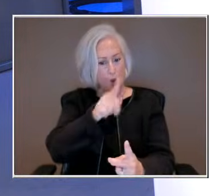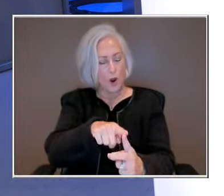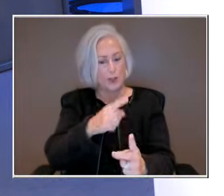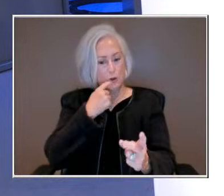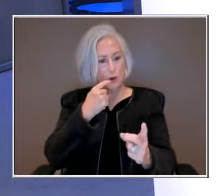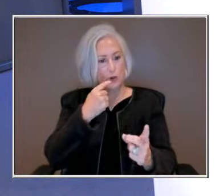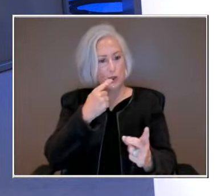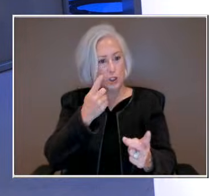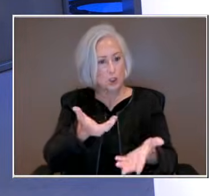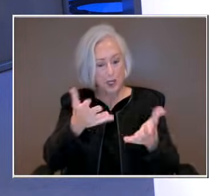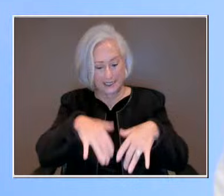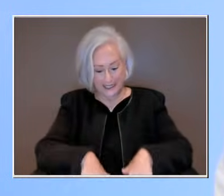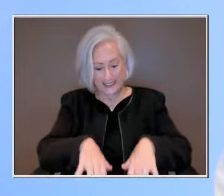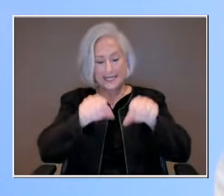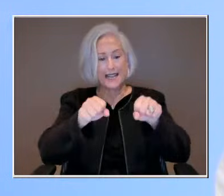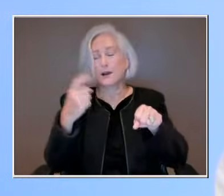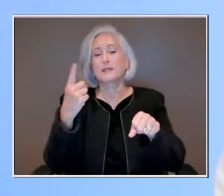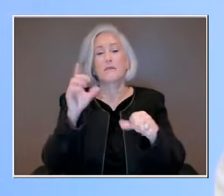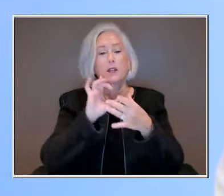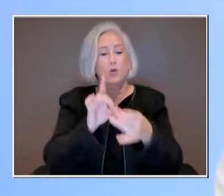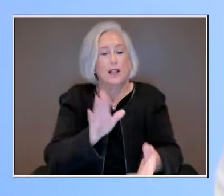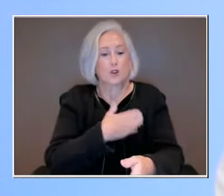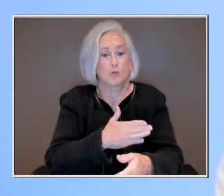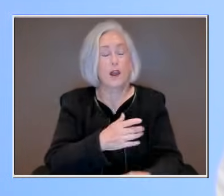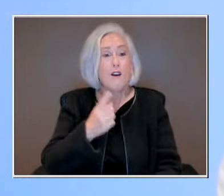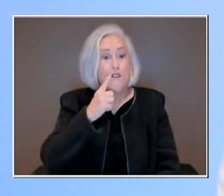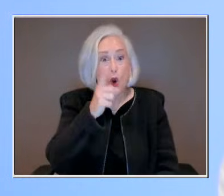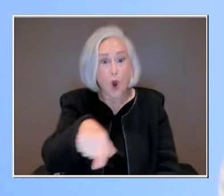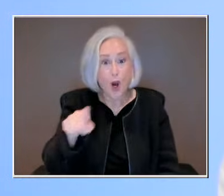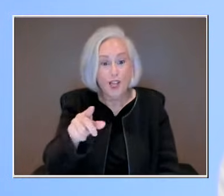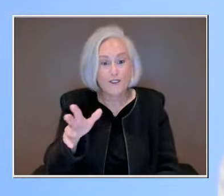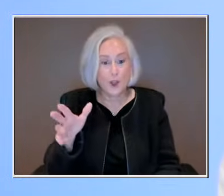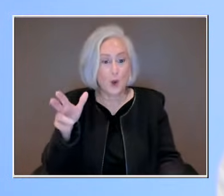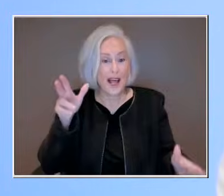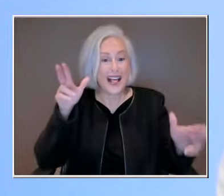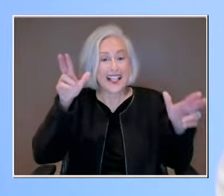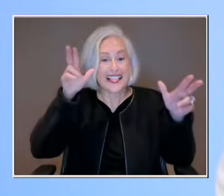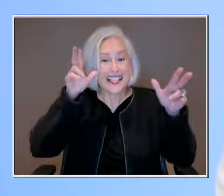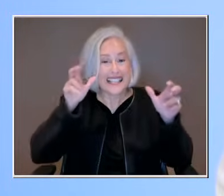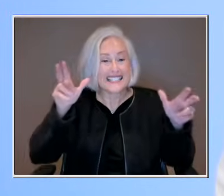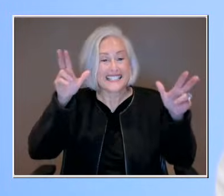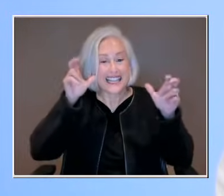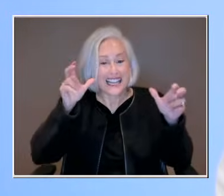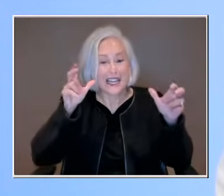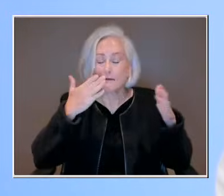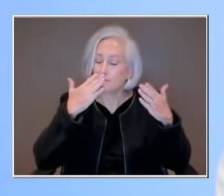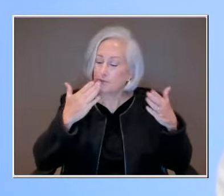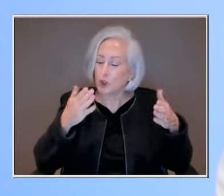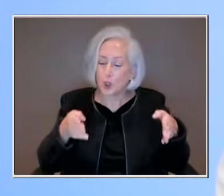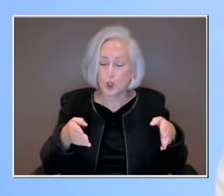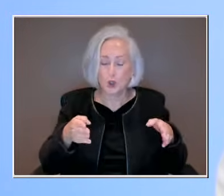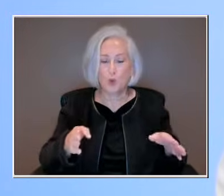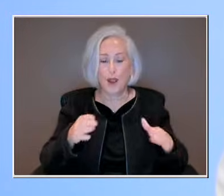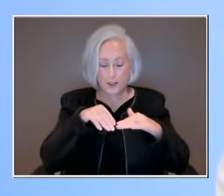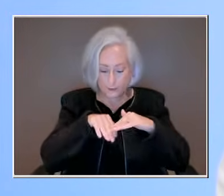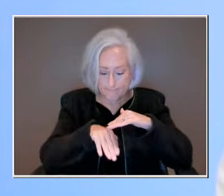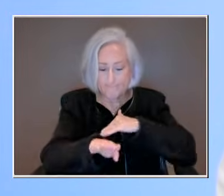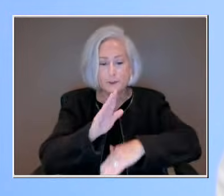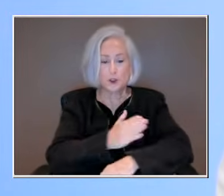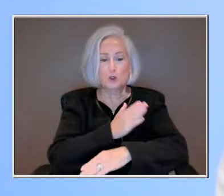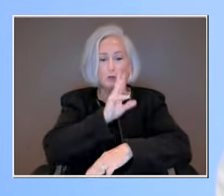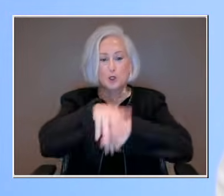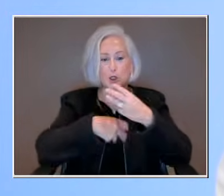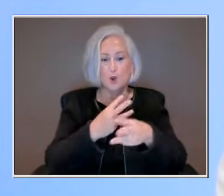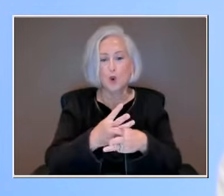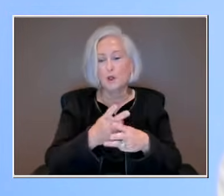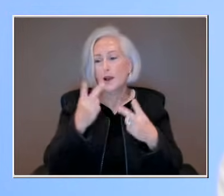trying? Yes, I would say for everyone, listening is a really great way to enter the music world and finding what appeals to you. And